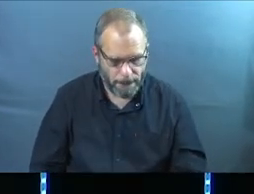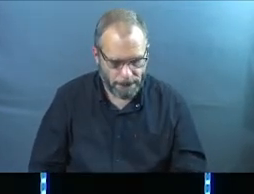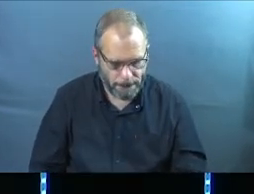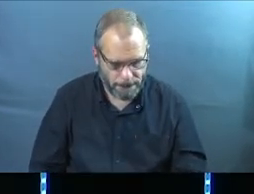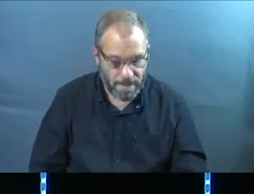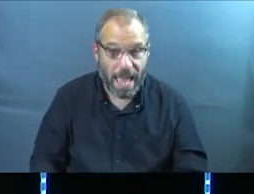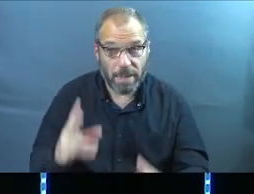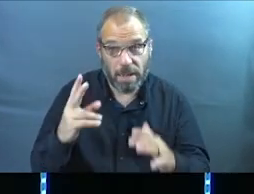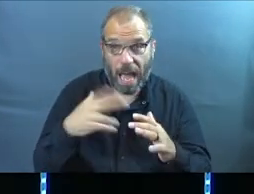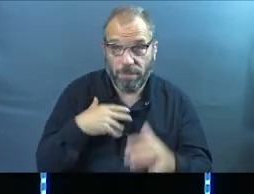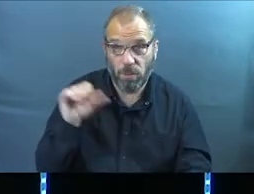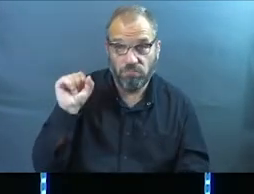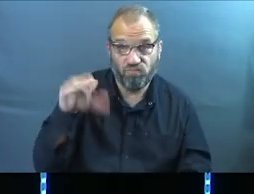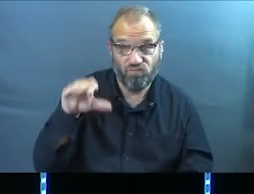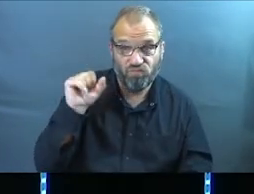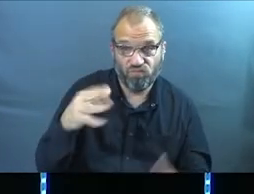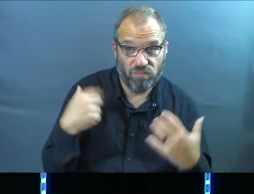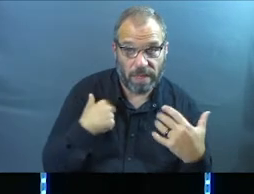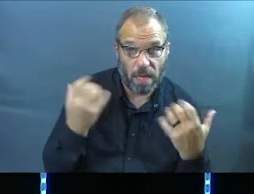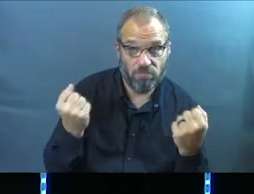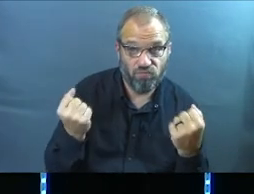And we're going to read it to you.